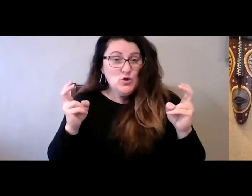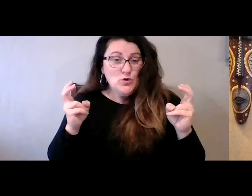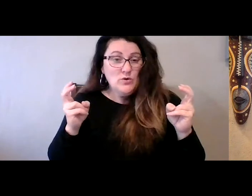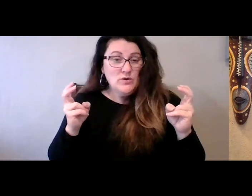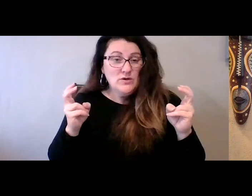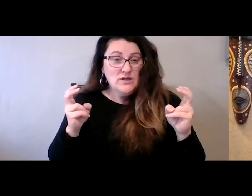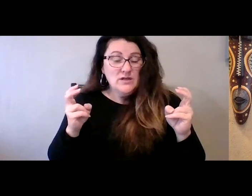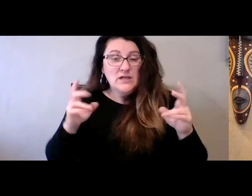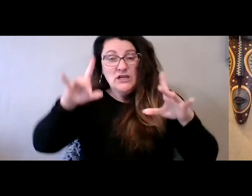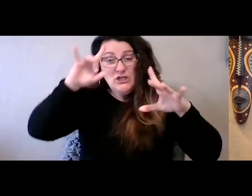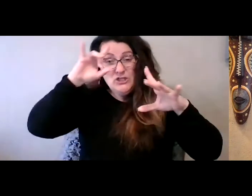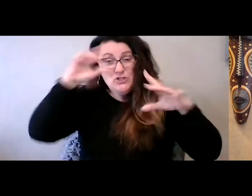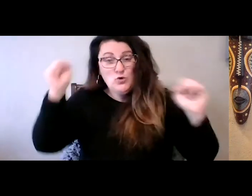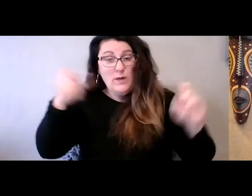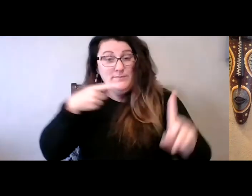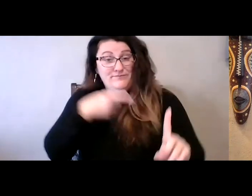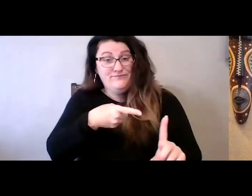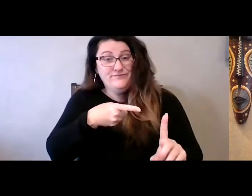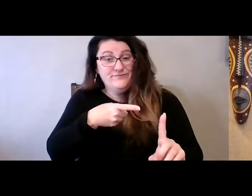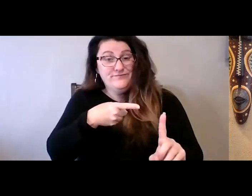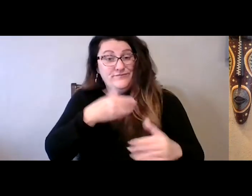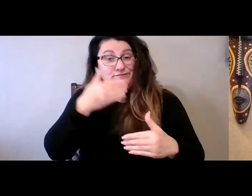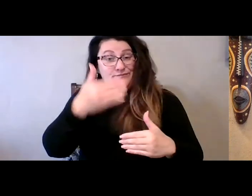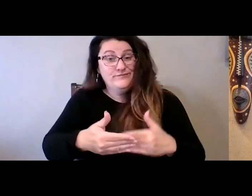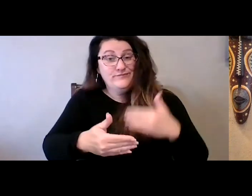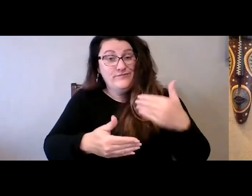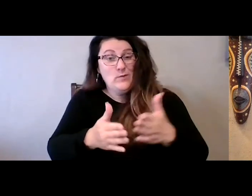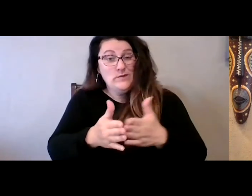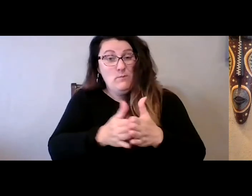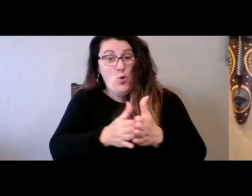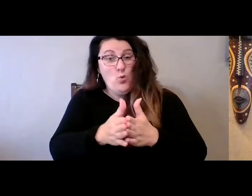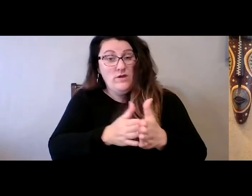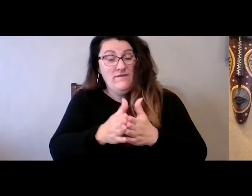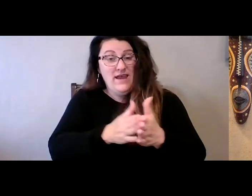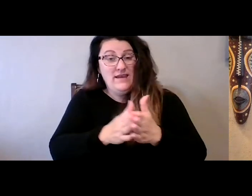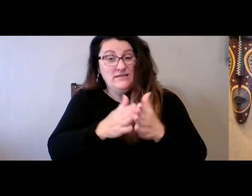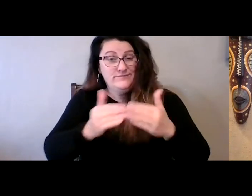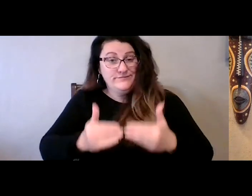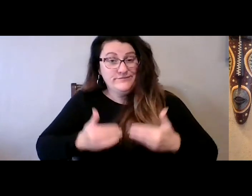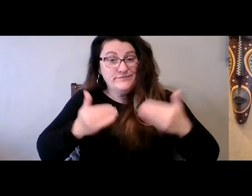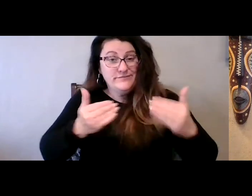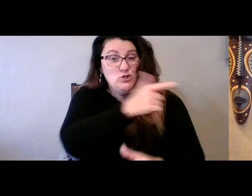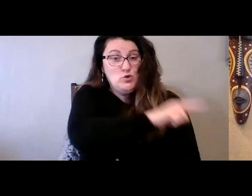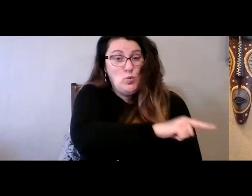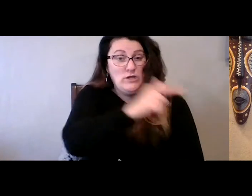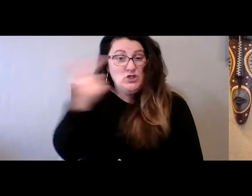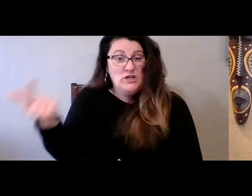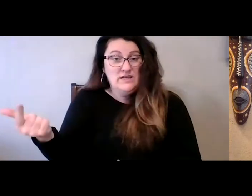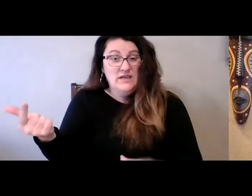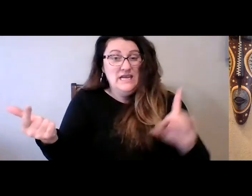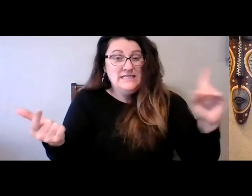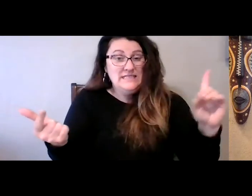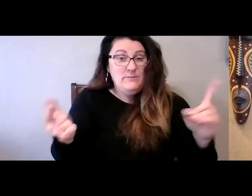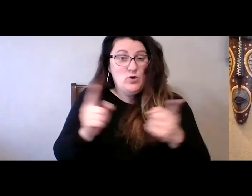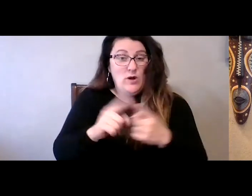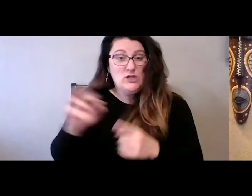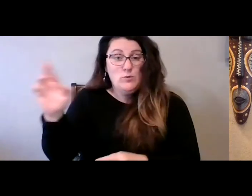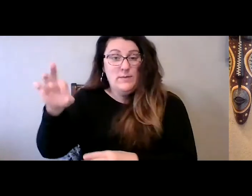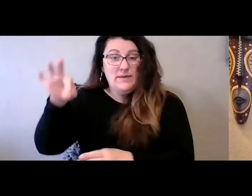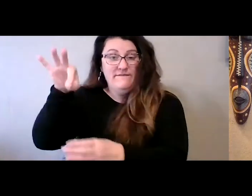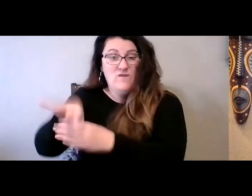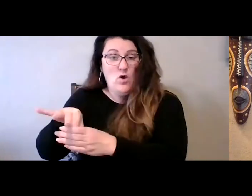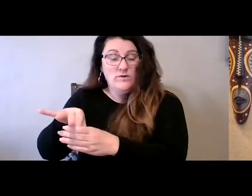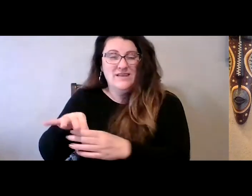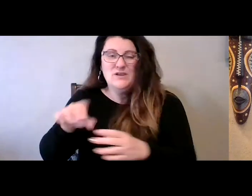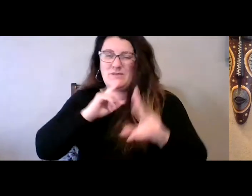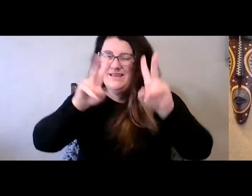Trump, particularly the First Step Act, was a motivating force in their switching votes. And I think we have to really analyze that for what